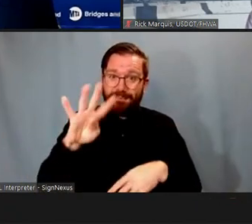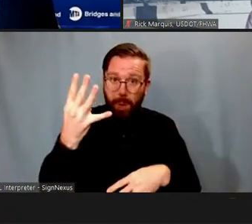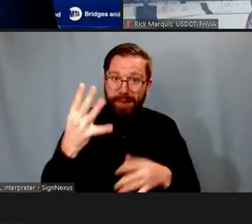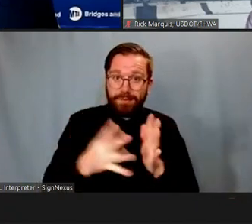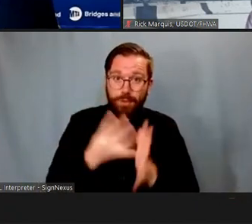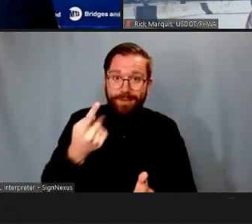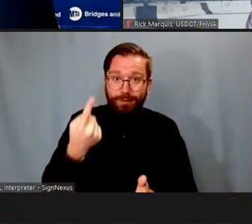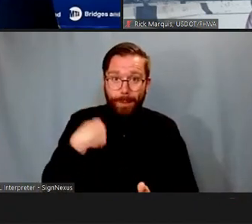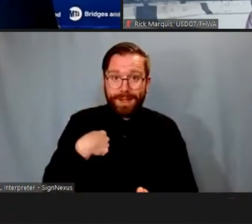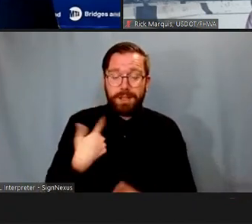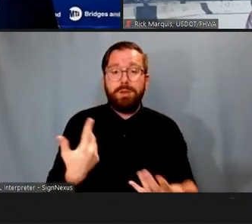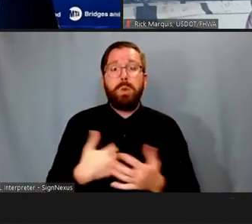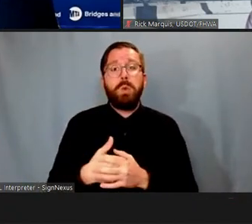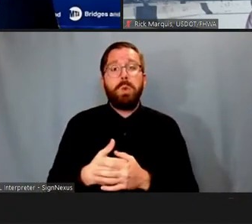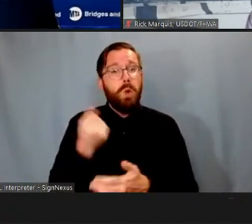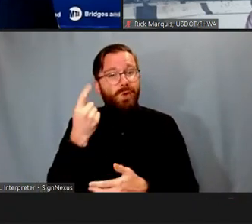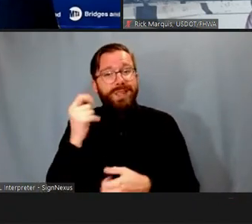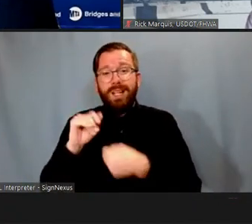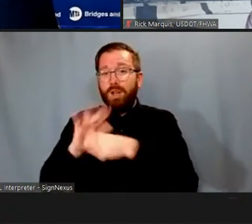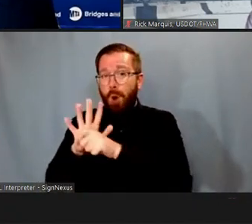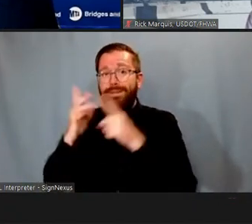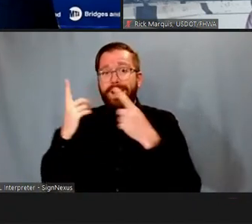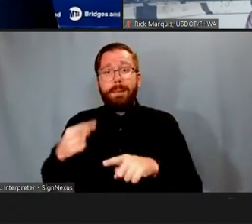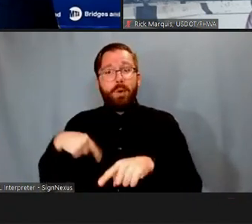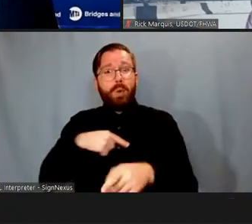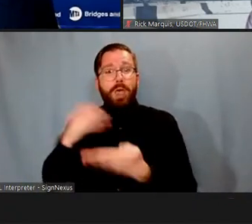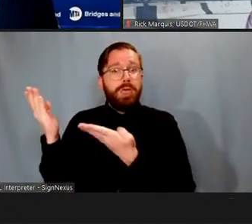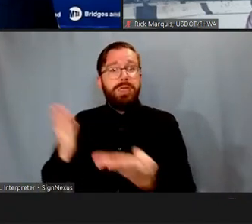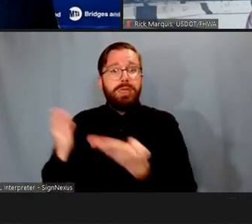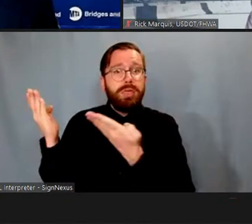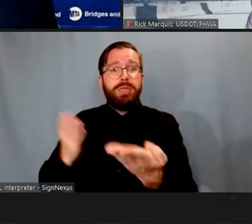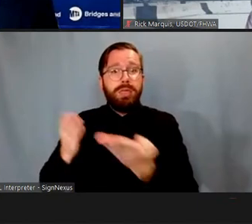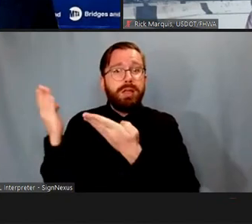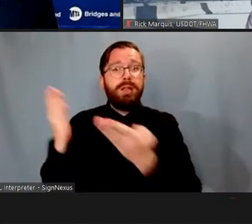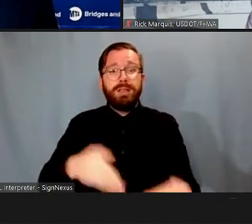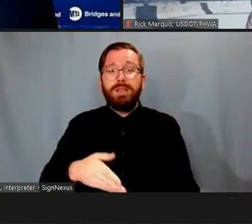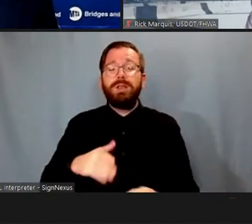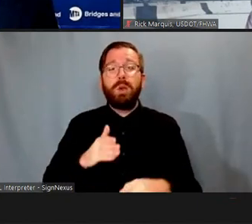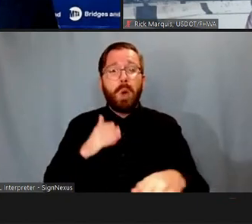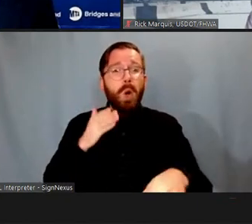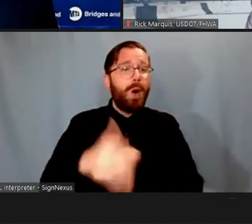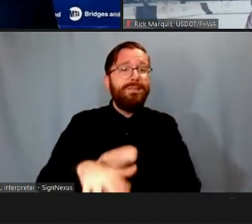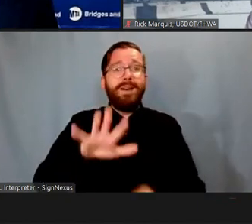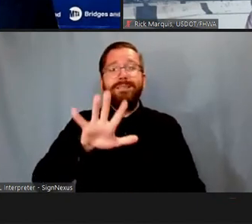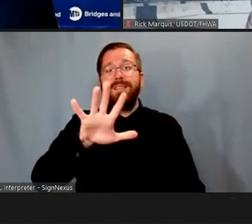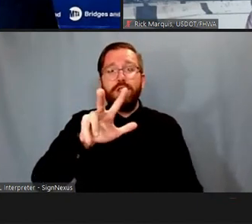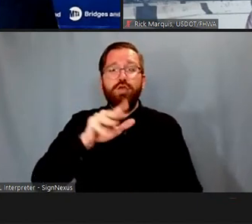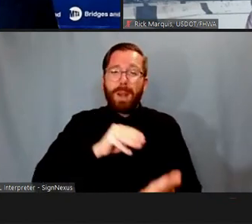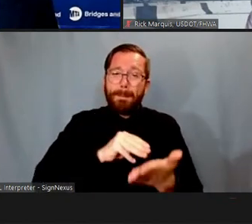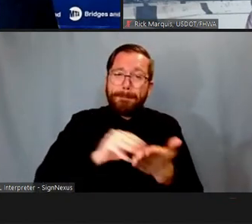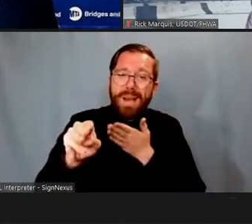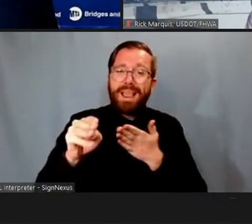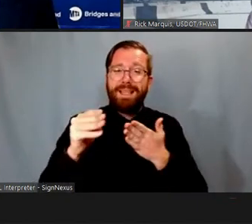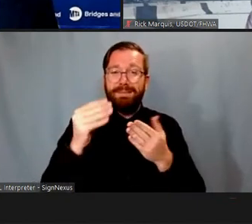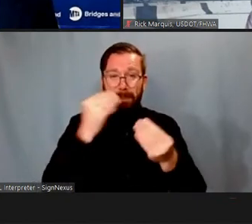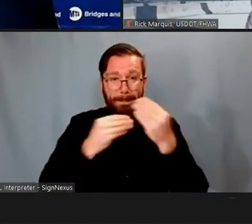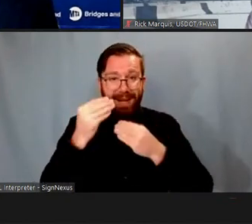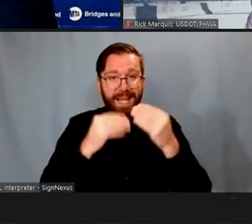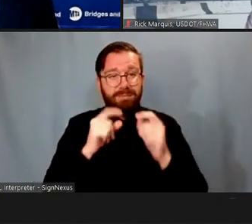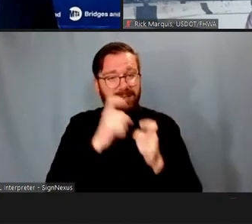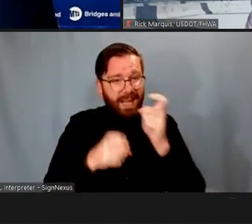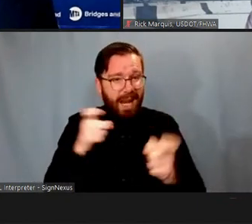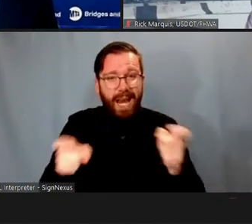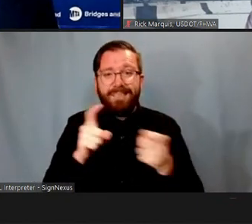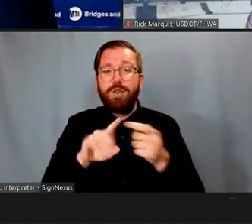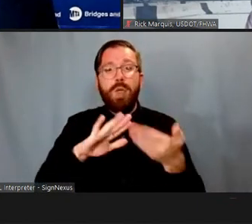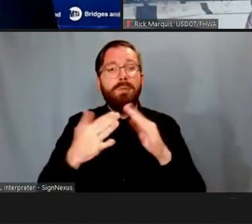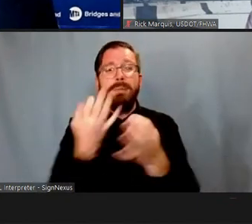pandemic we delivered over 53 million meals that for free basically you guys tlc paid us but